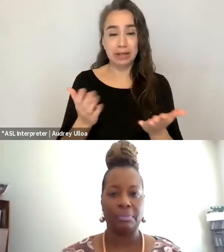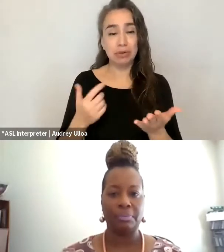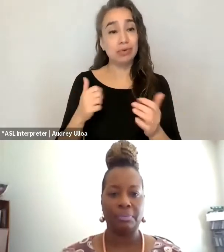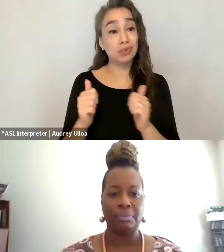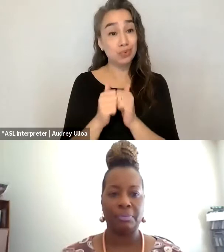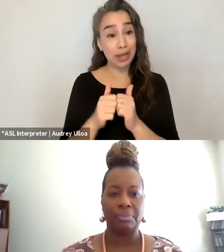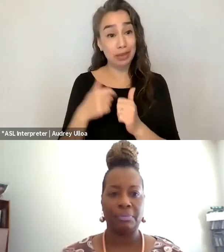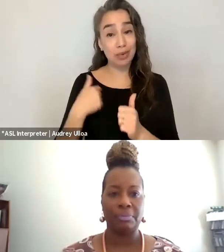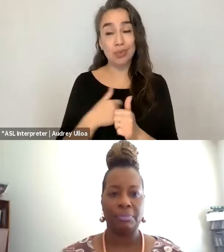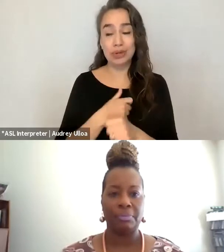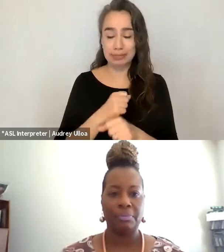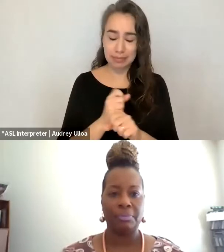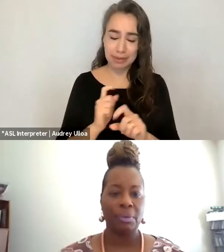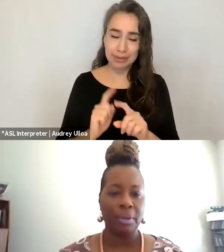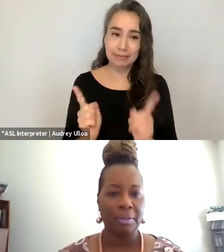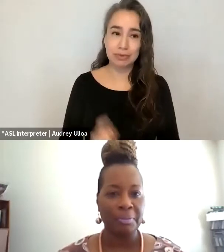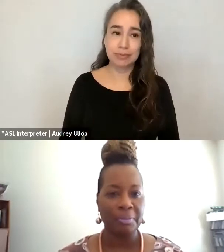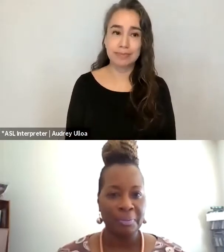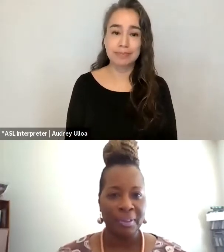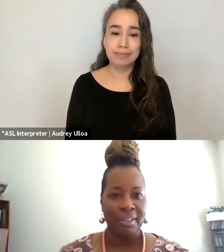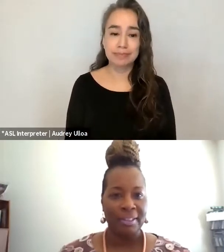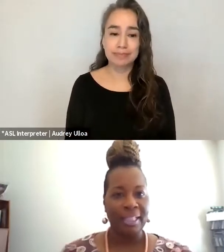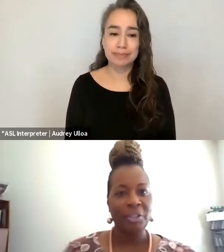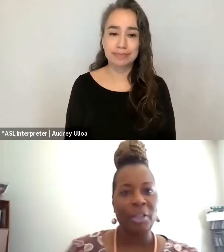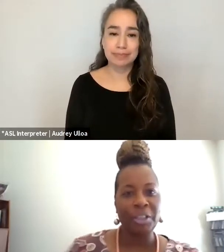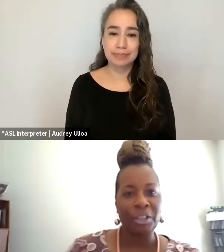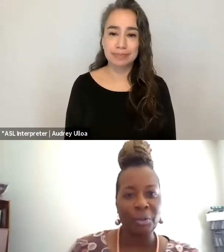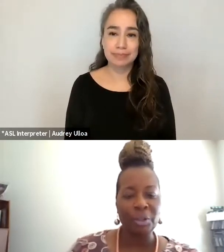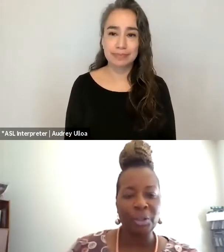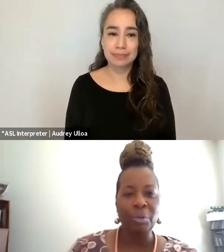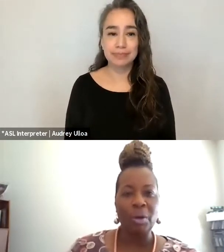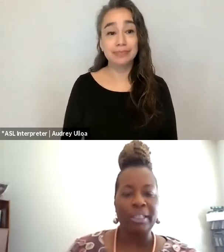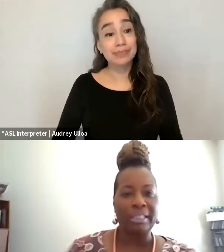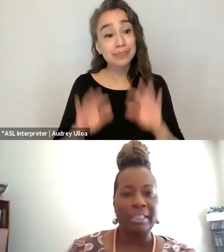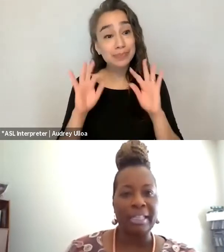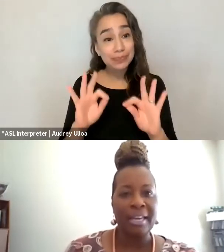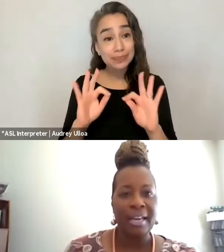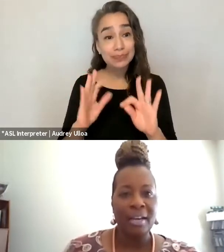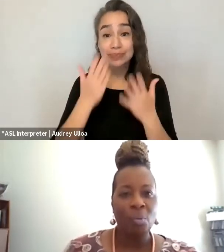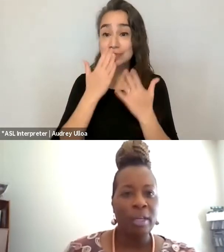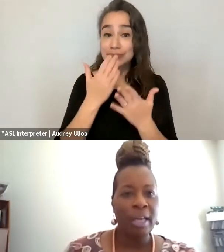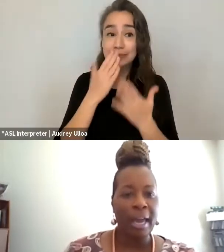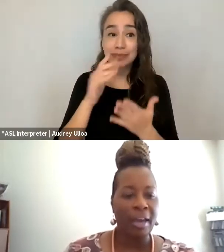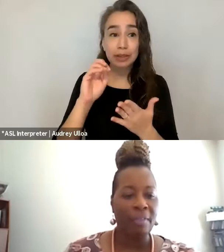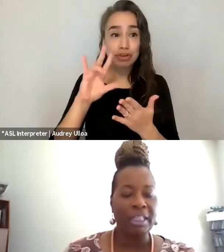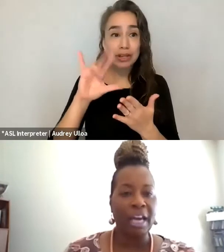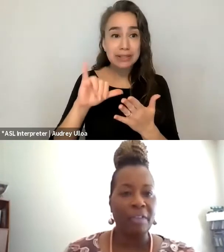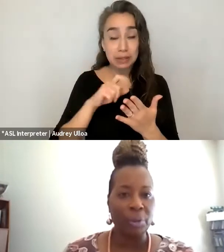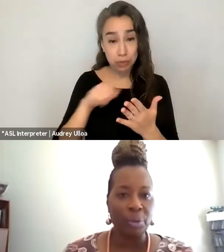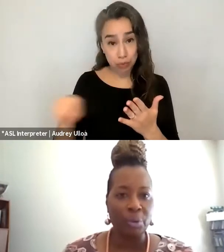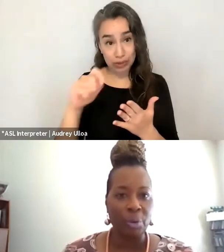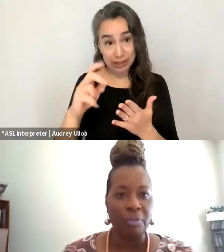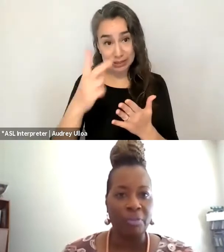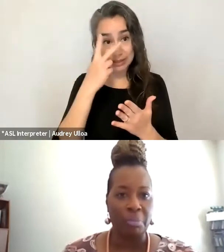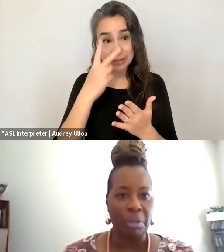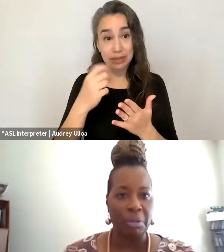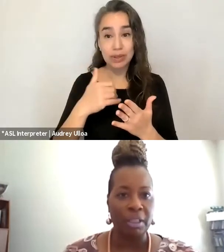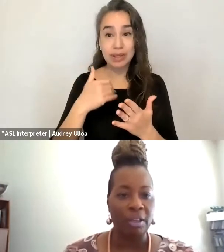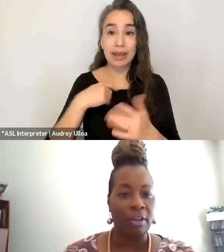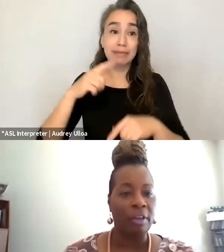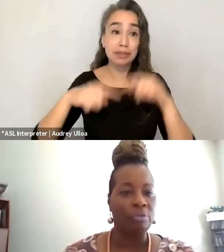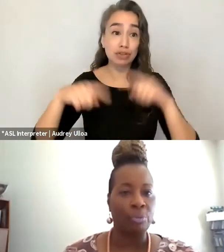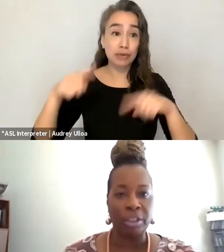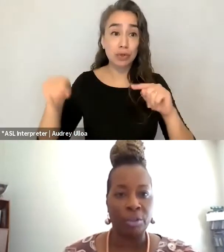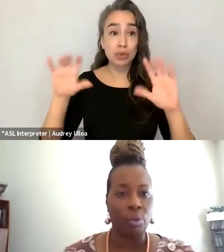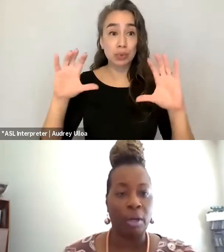a difference. Great. Thanks, Tracy. So as you all can see, we have a diverse group of community